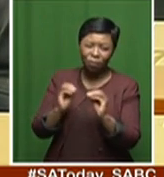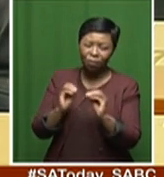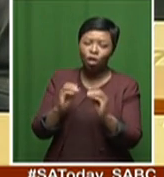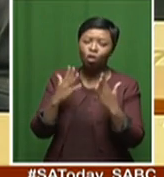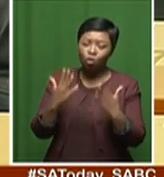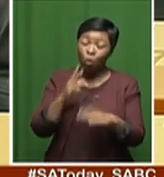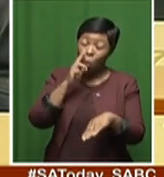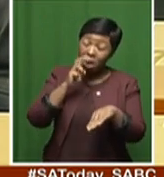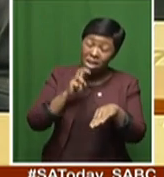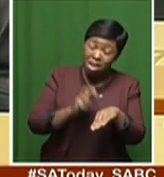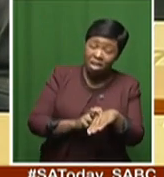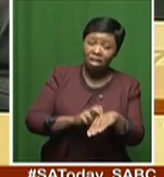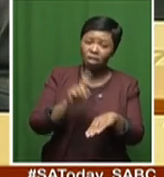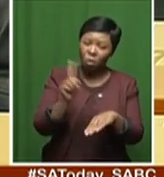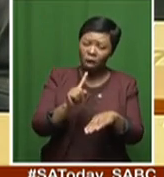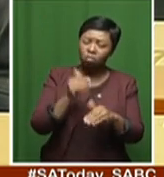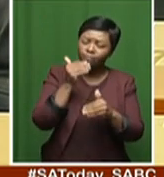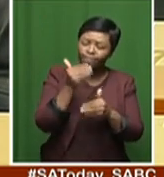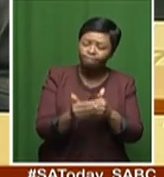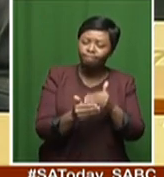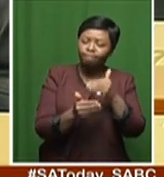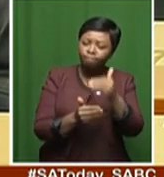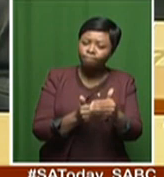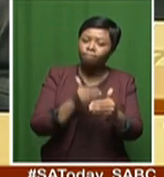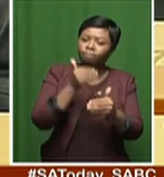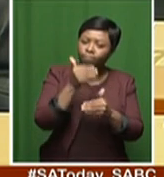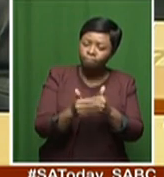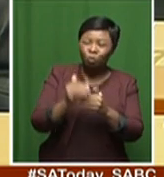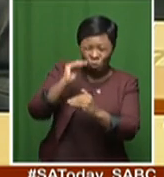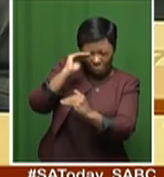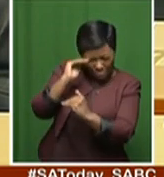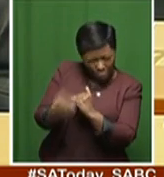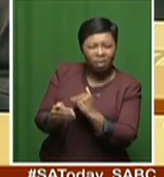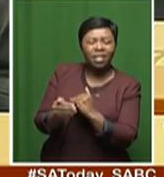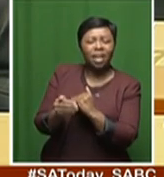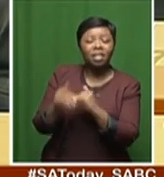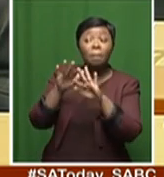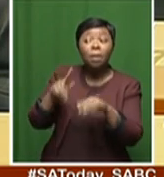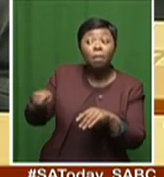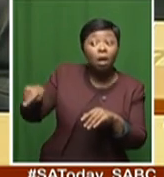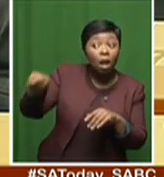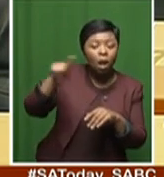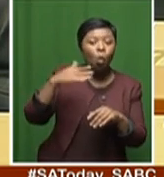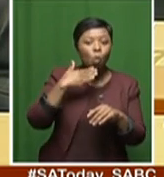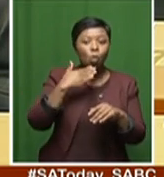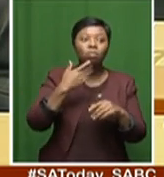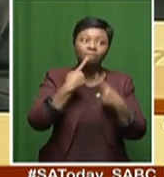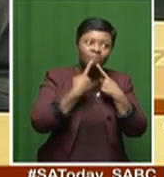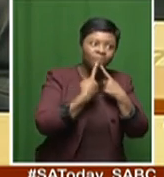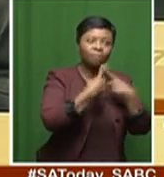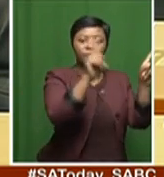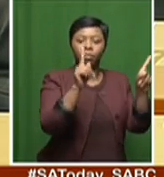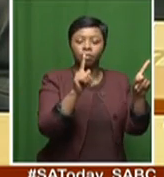process, legislation, of being able to protect whistleblowers. We could say that we've got